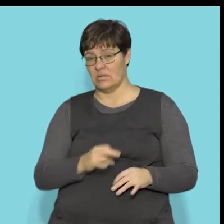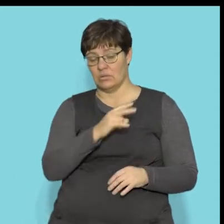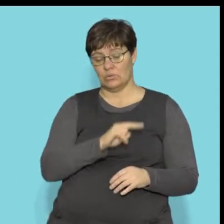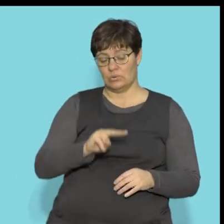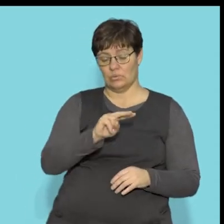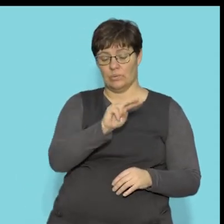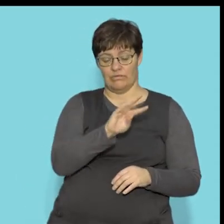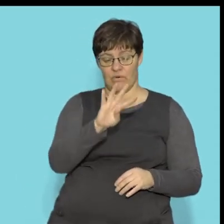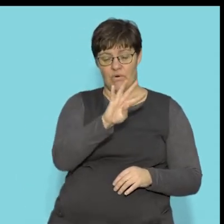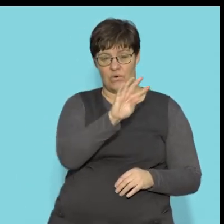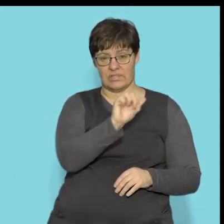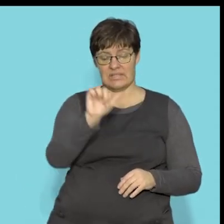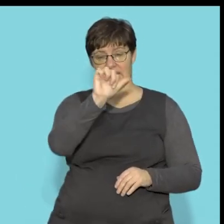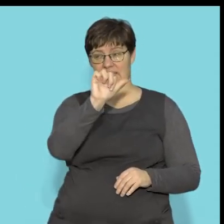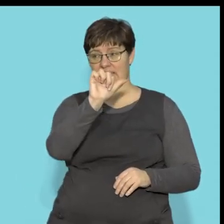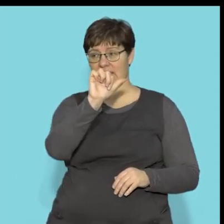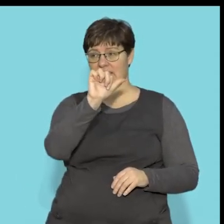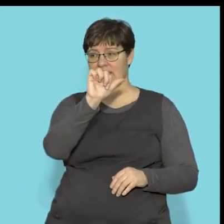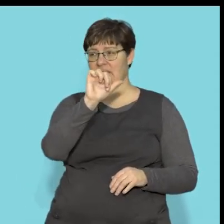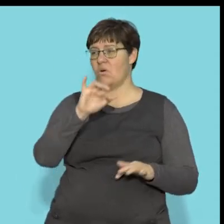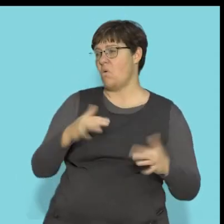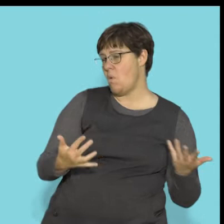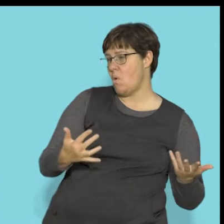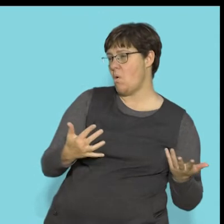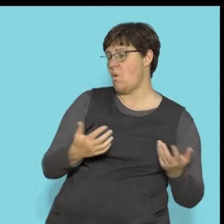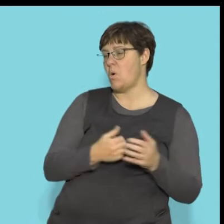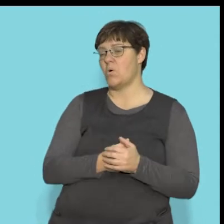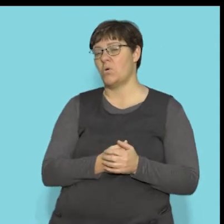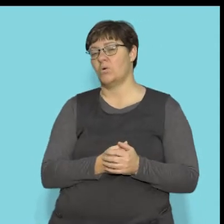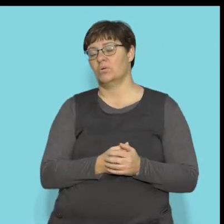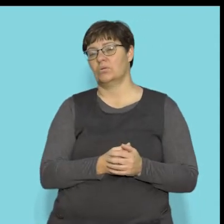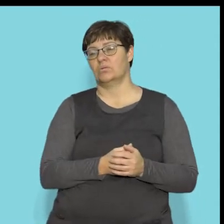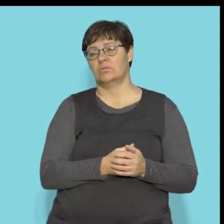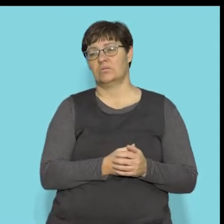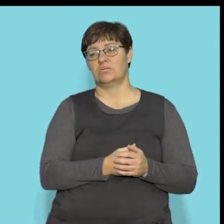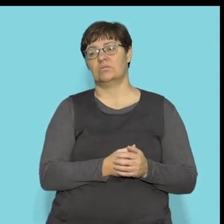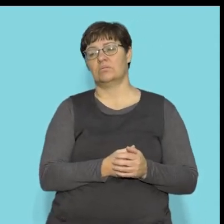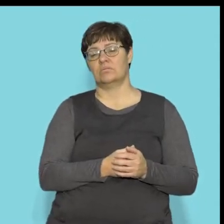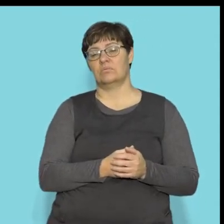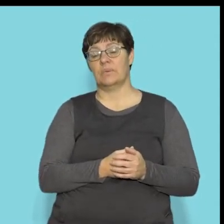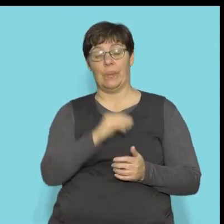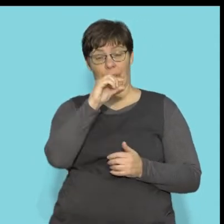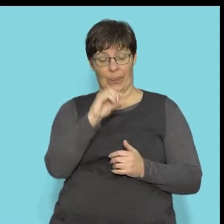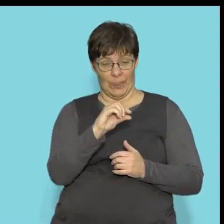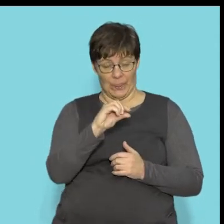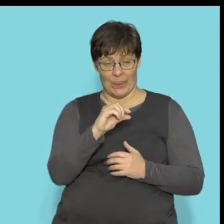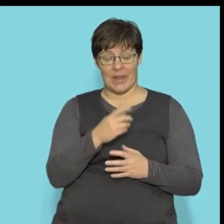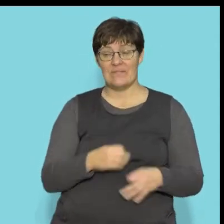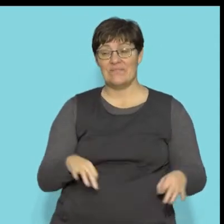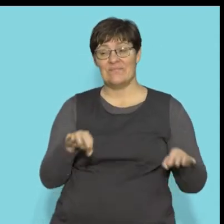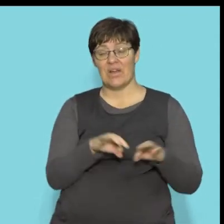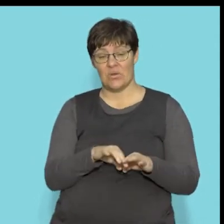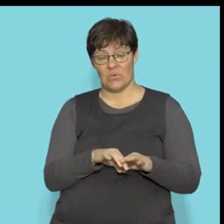2, 4, 6, or are we going to say that our smallest